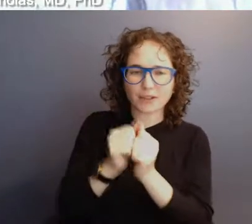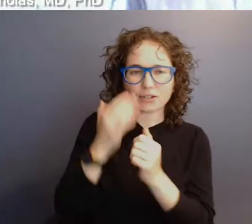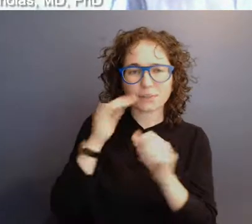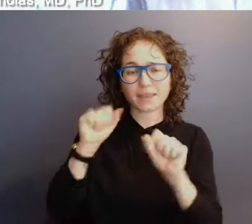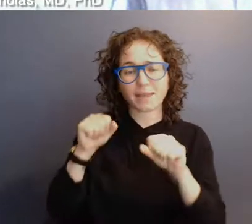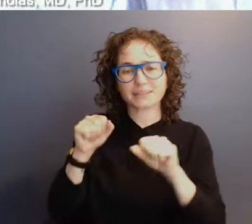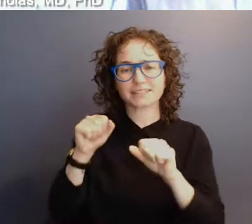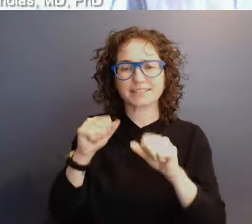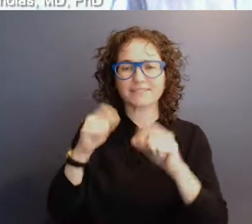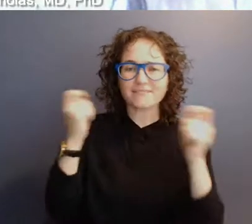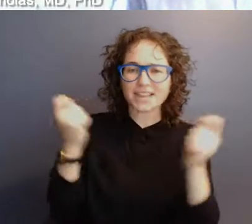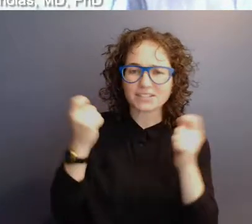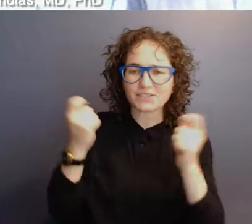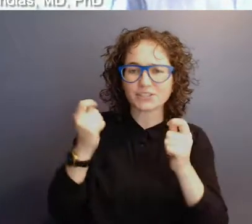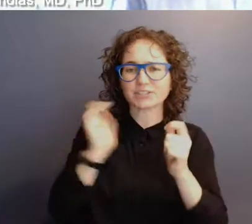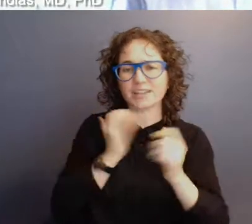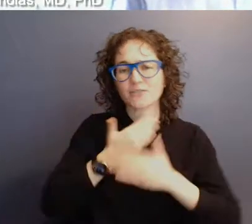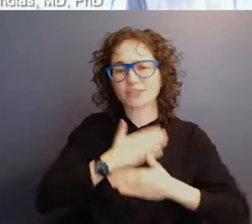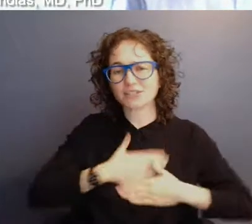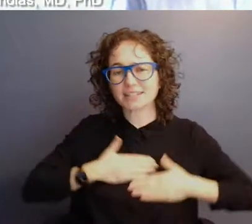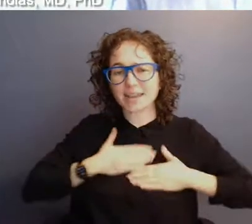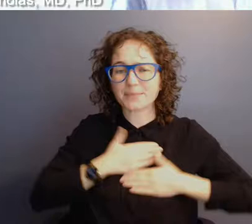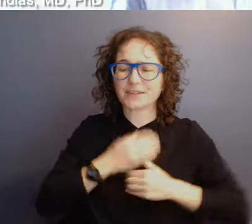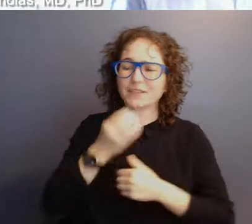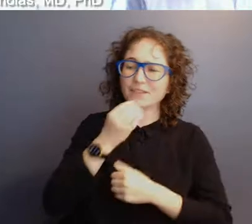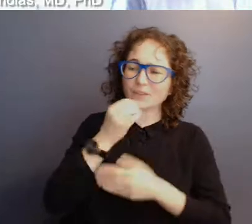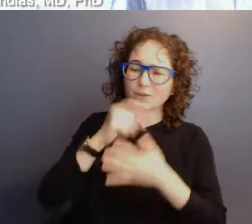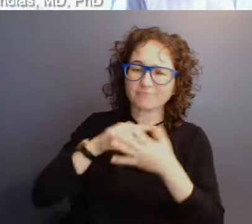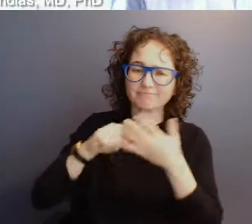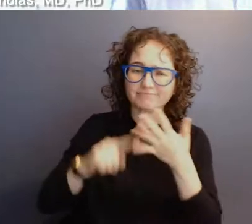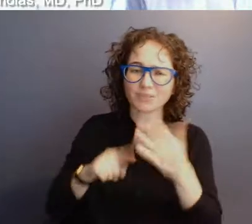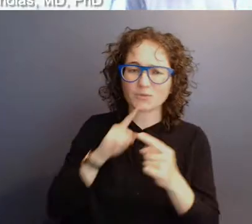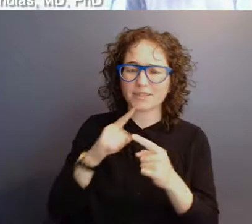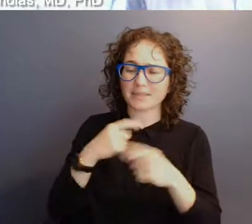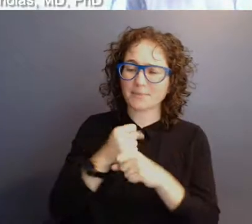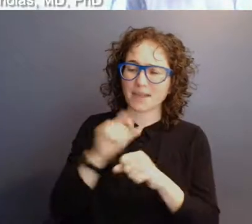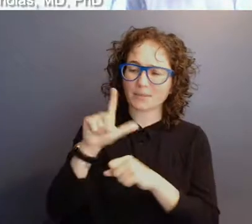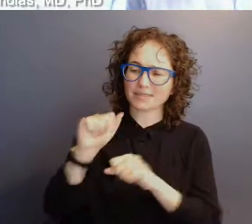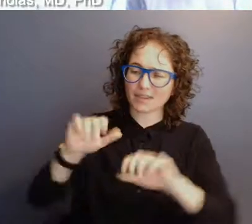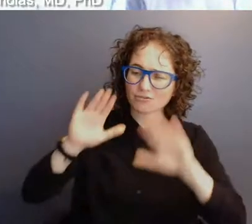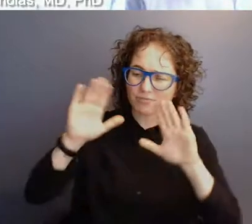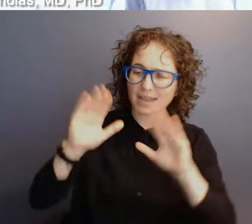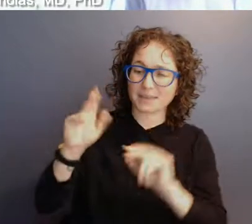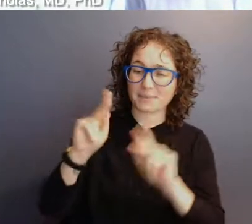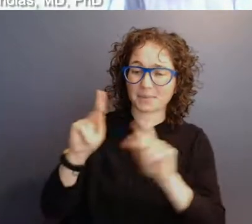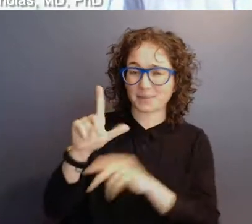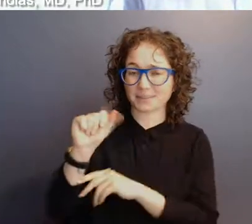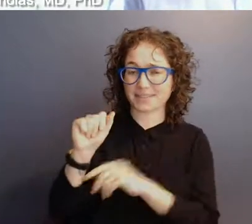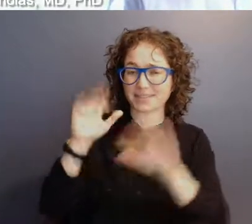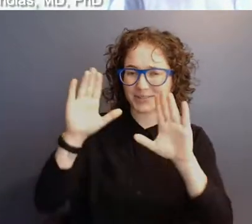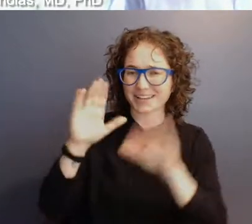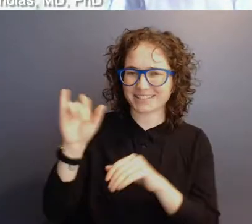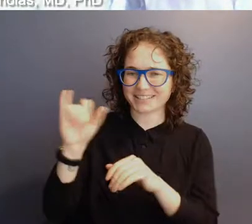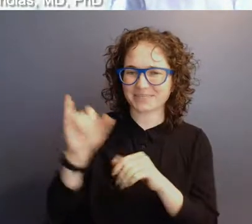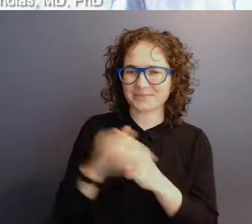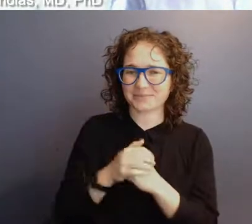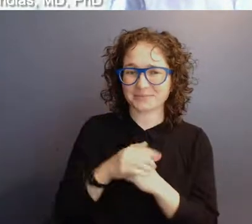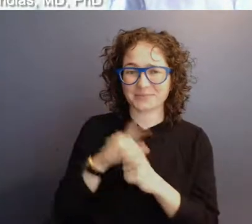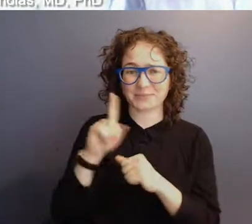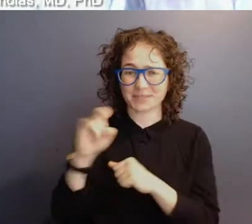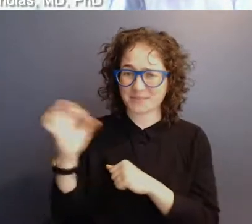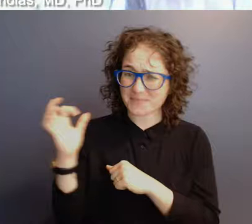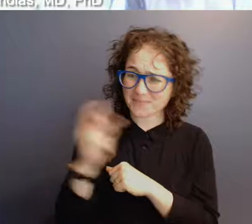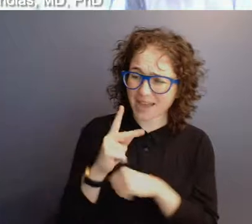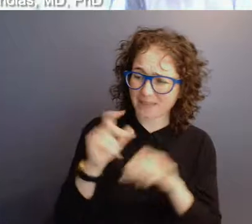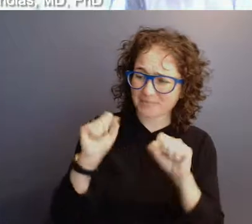our entertainment, on our food, on the things that make Louisiana great and the people in Louisiana great. So we've got to get back to being able to do the